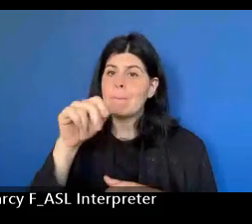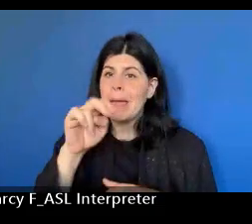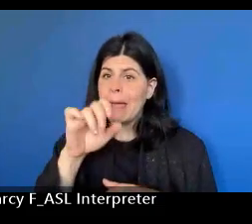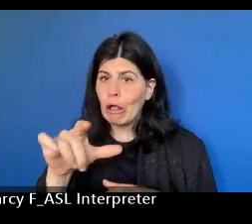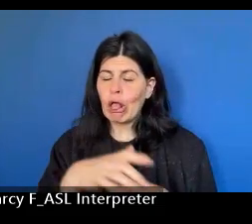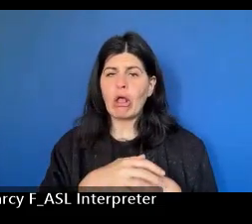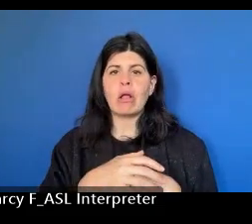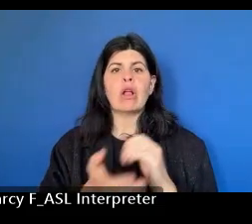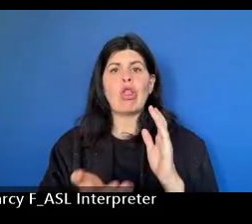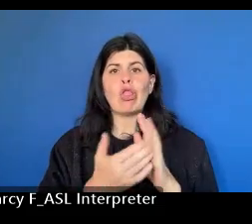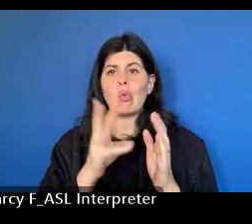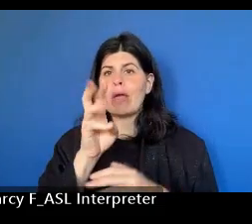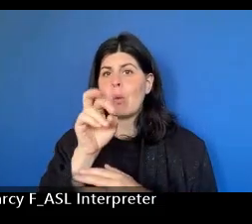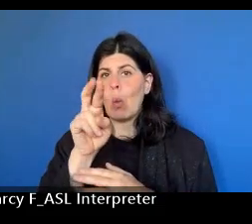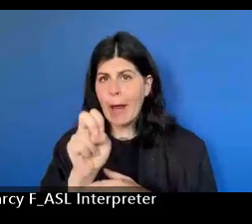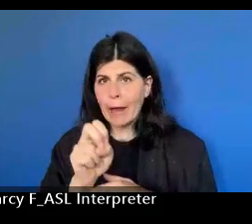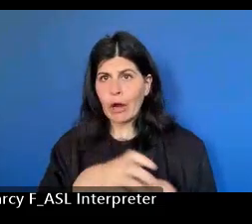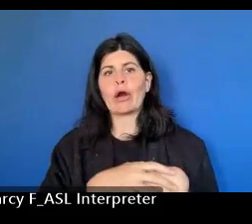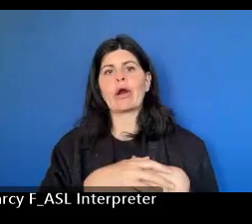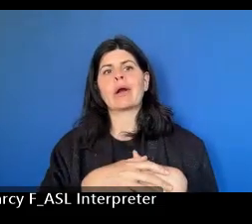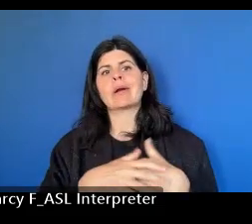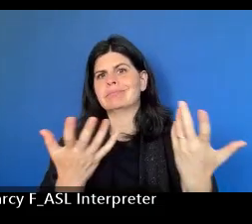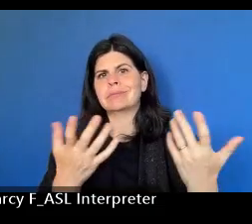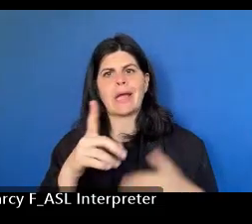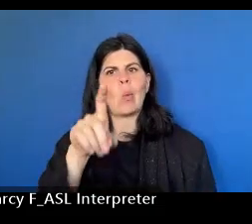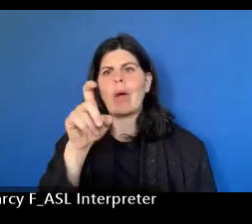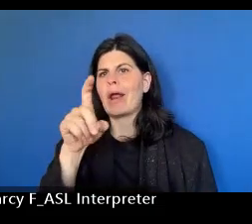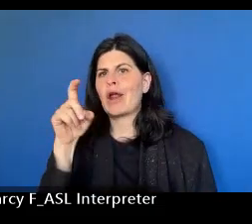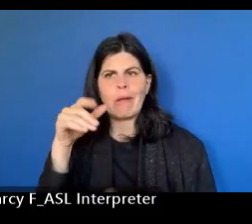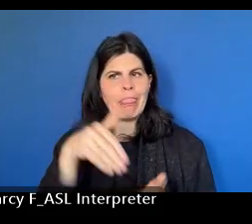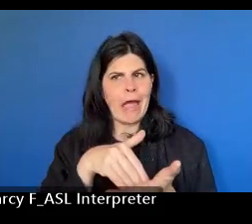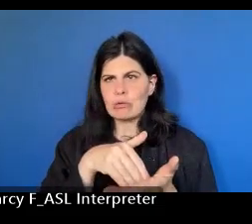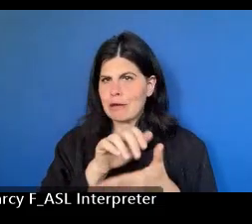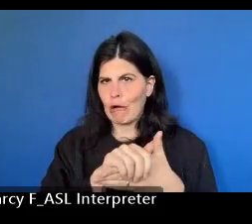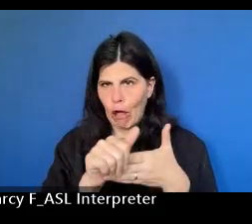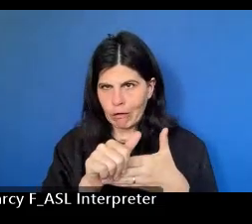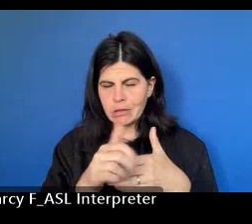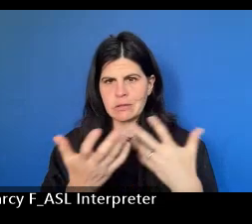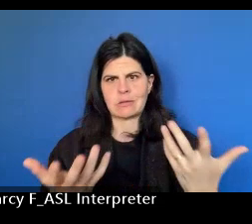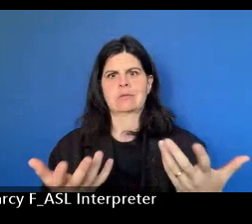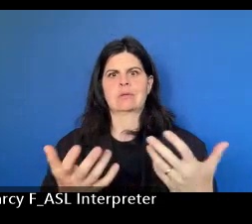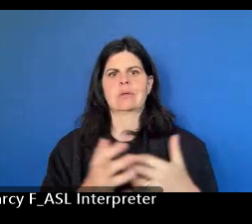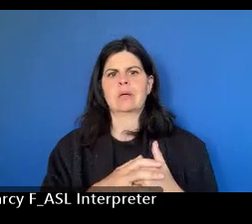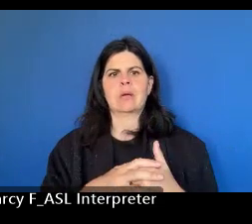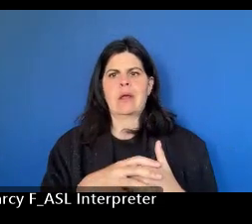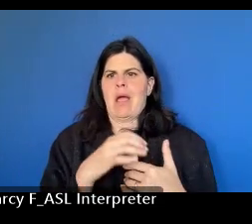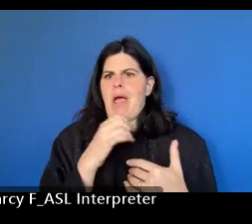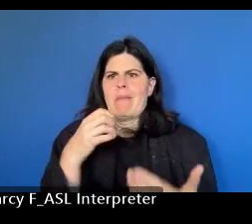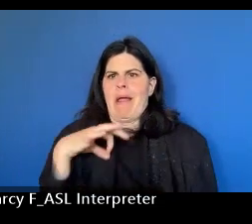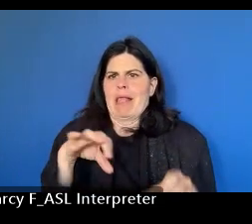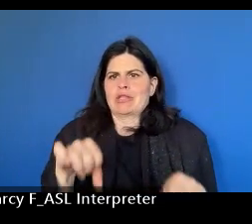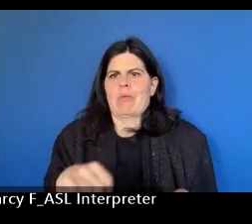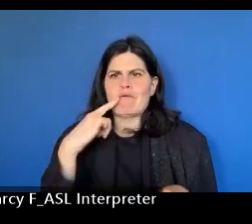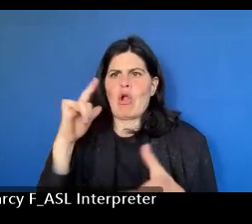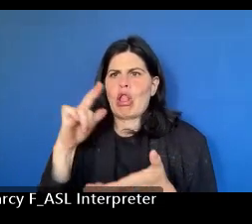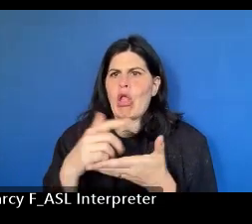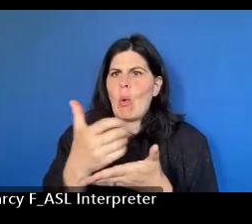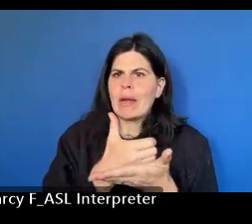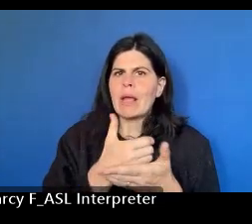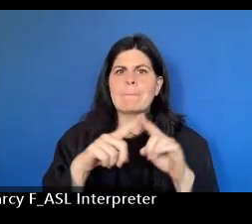rewiring, all these, it would be like $100,000. Now, not eligible for low income, but I